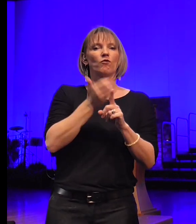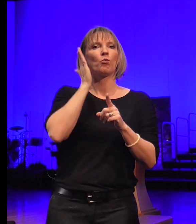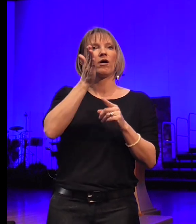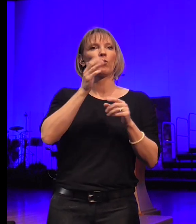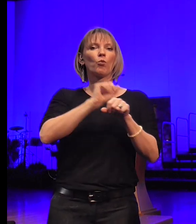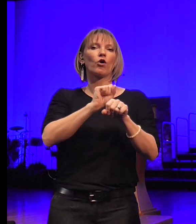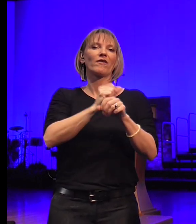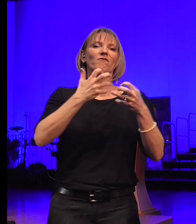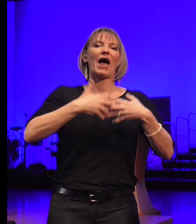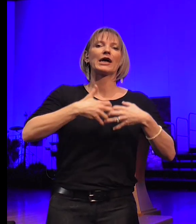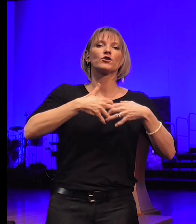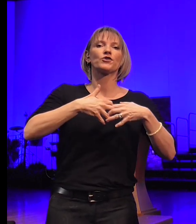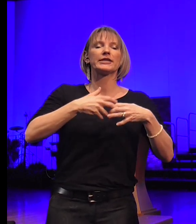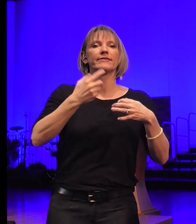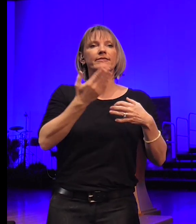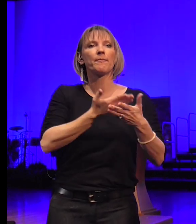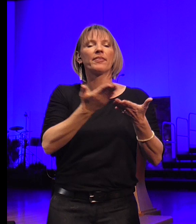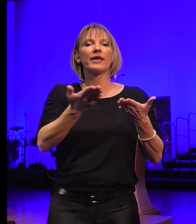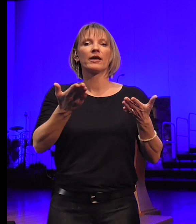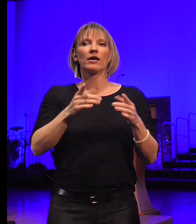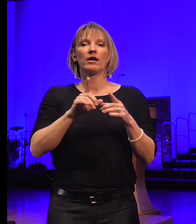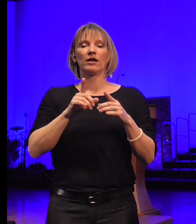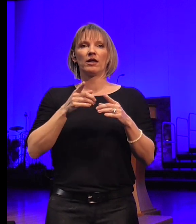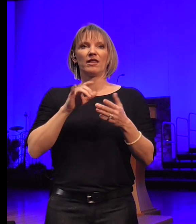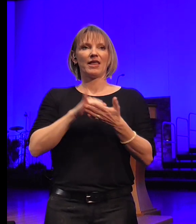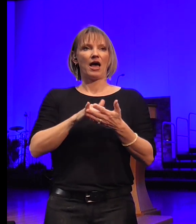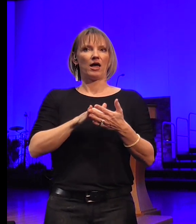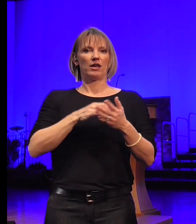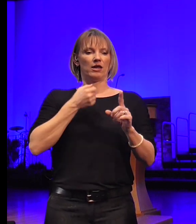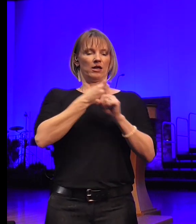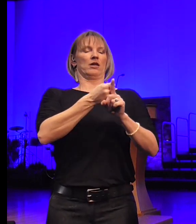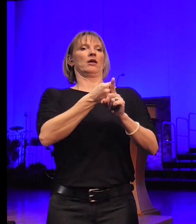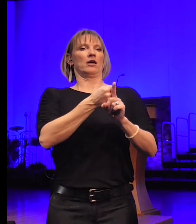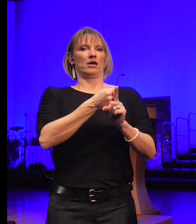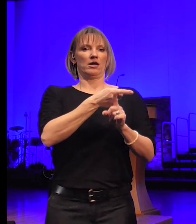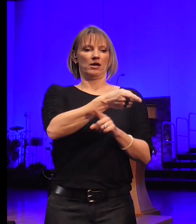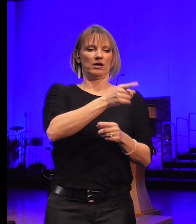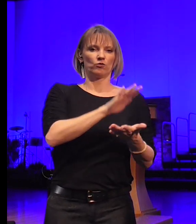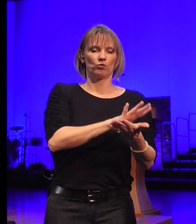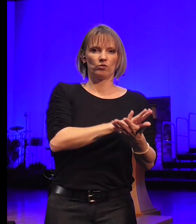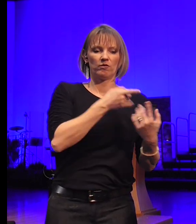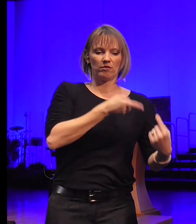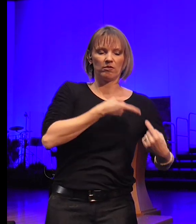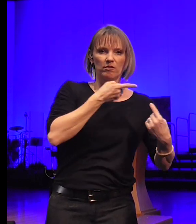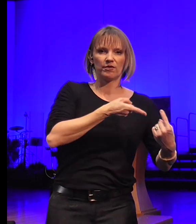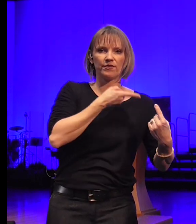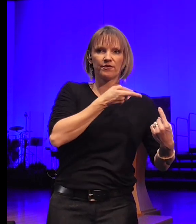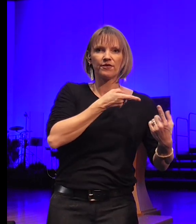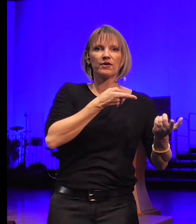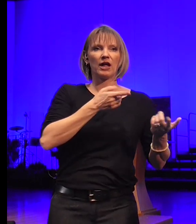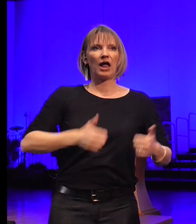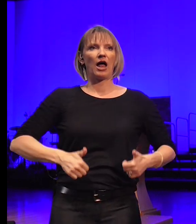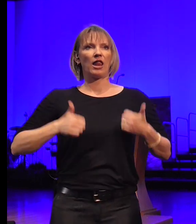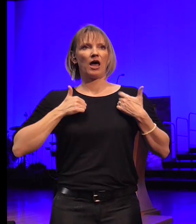worker. And when we're hit by that School of Hard Knocks, when life puts a hole